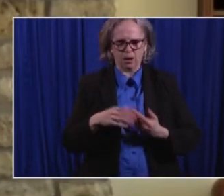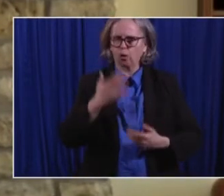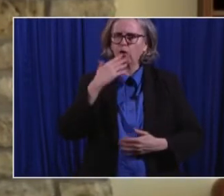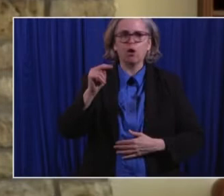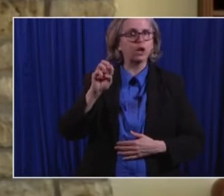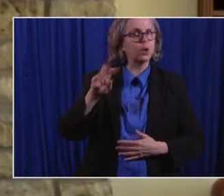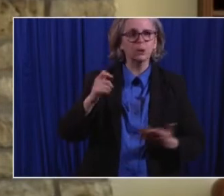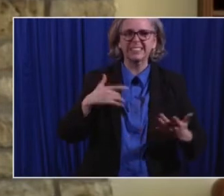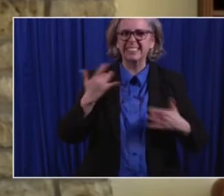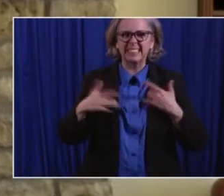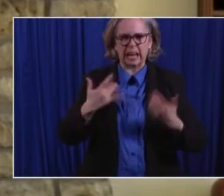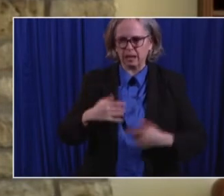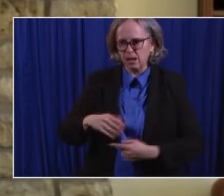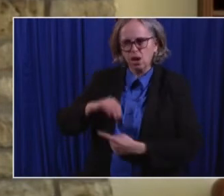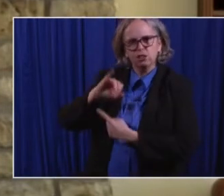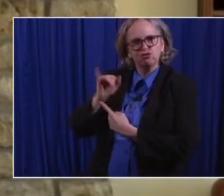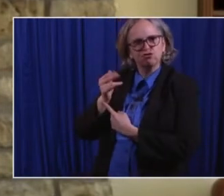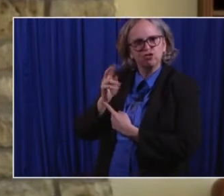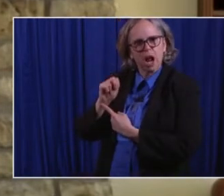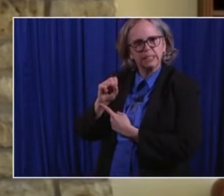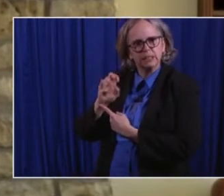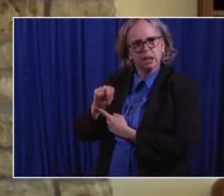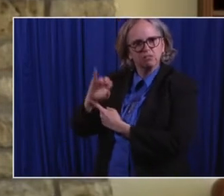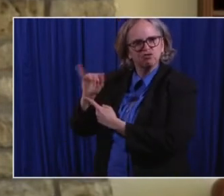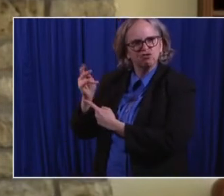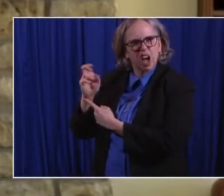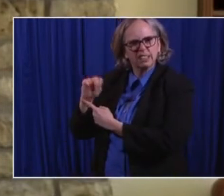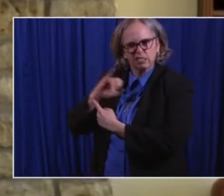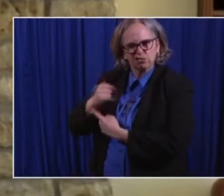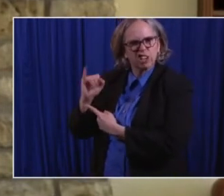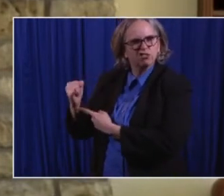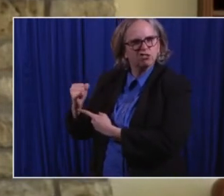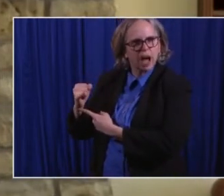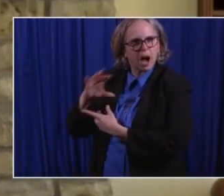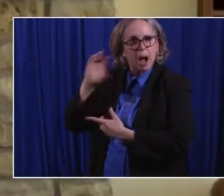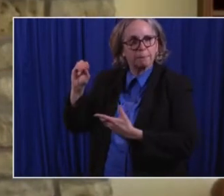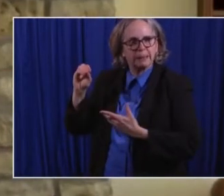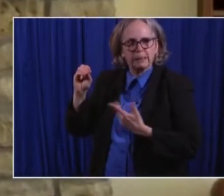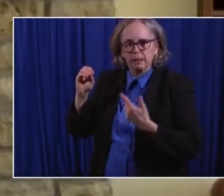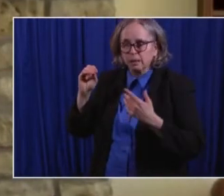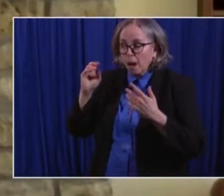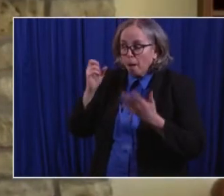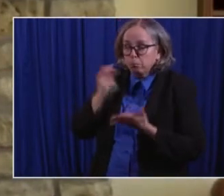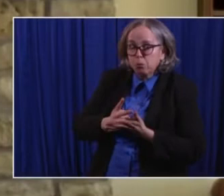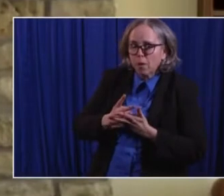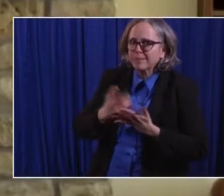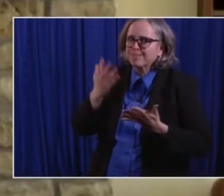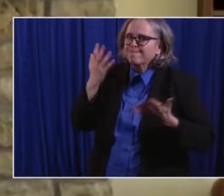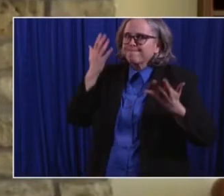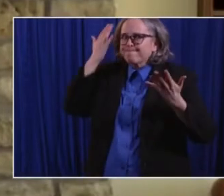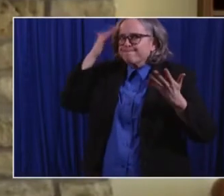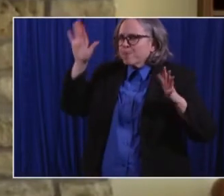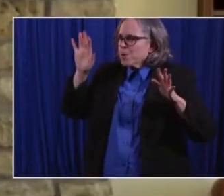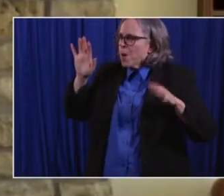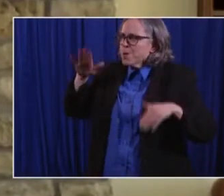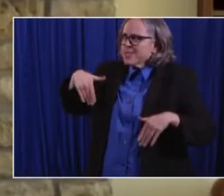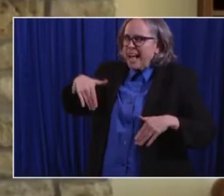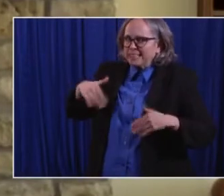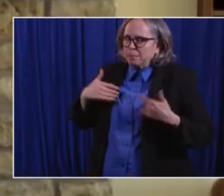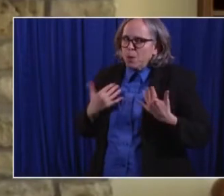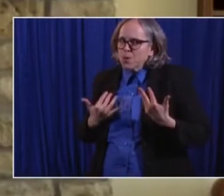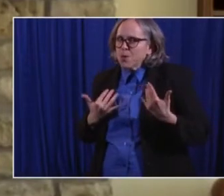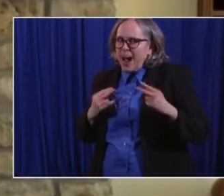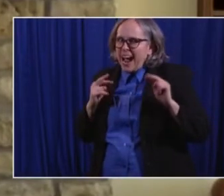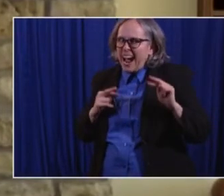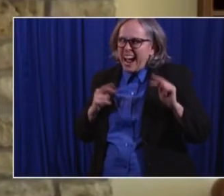And we don't know when that green light goes on. We're assuming it's going to go on in the next few